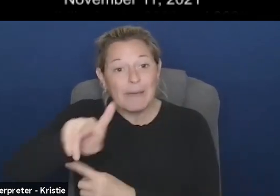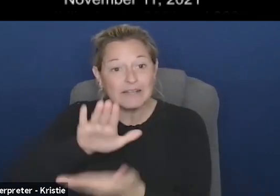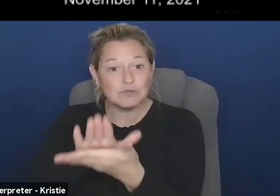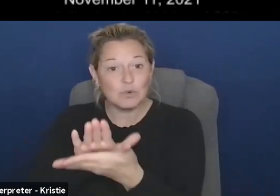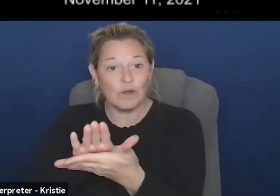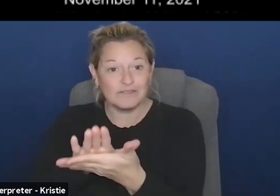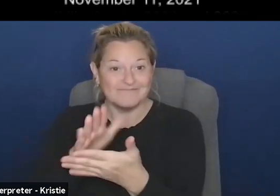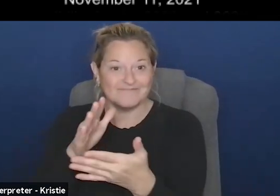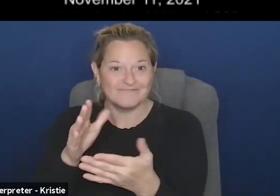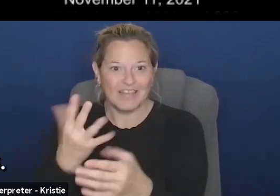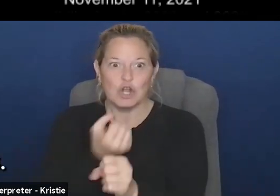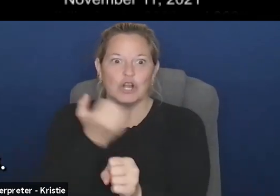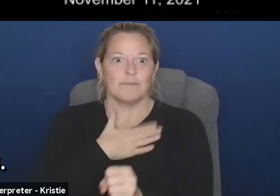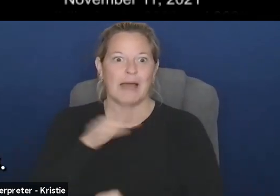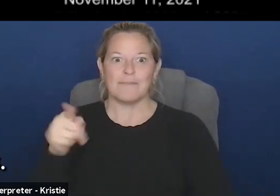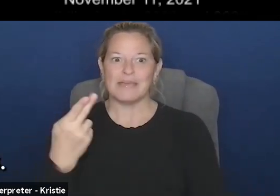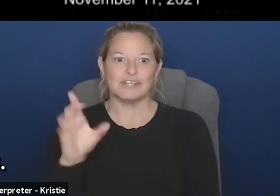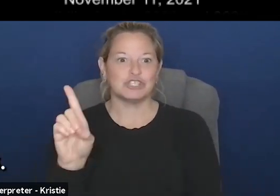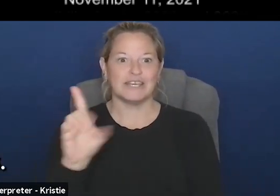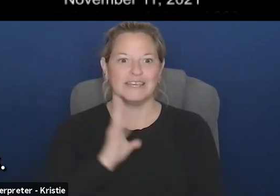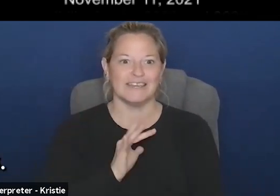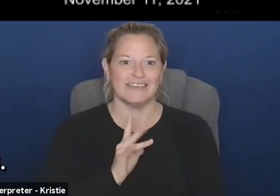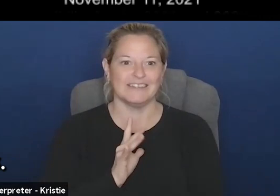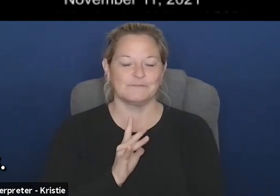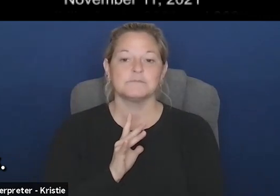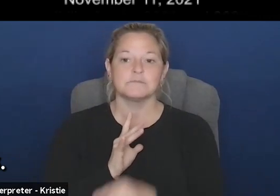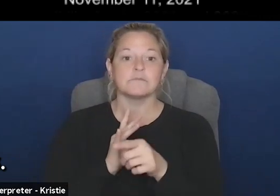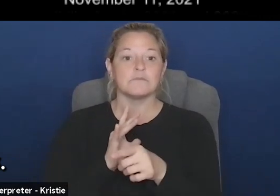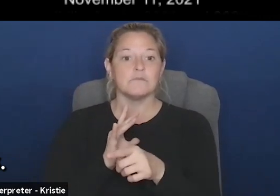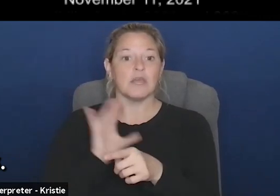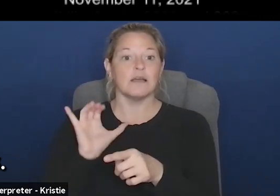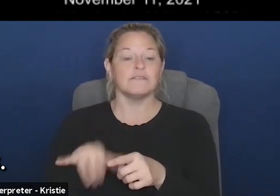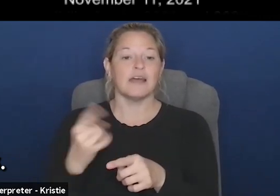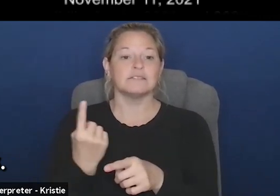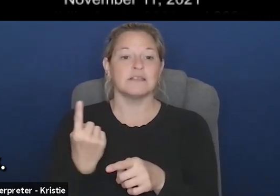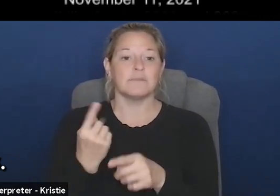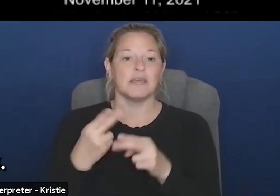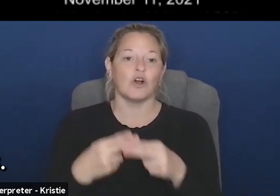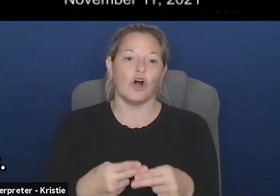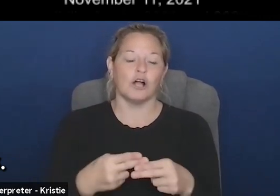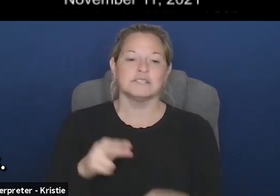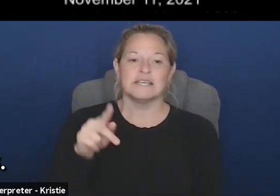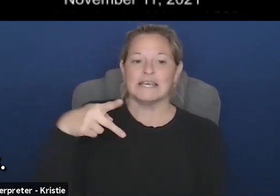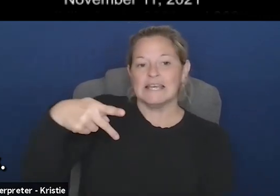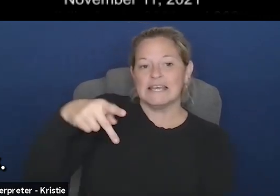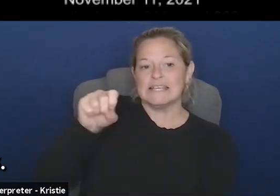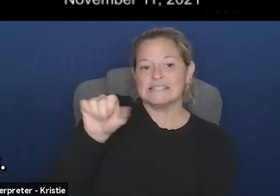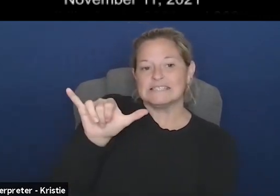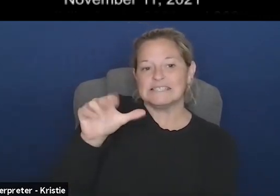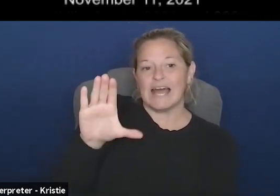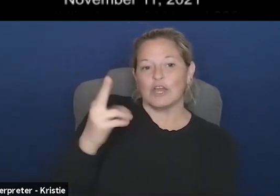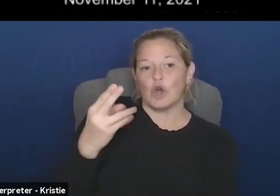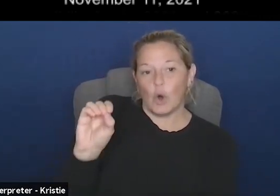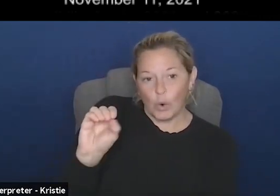the PhD is in something called psychoacoustics, which is how hearing